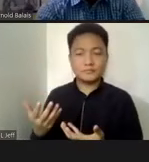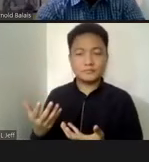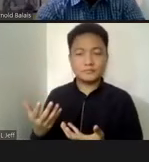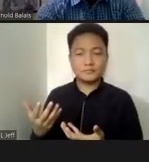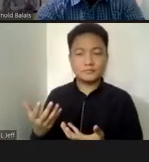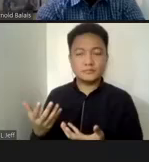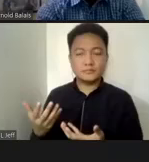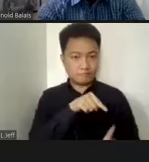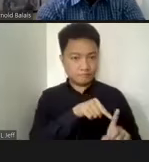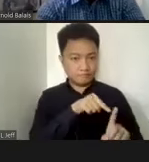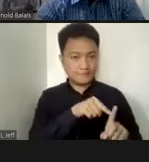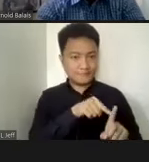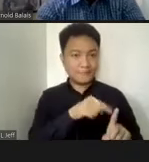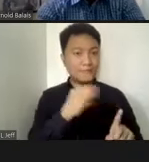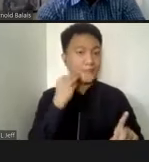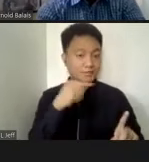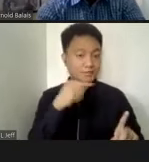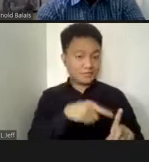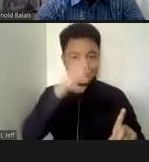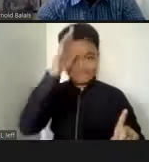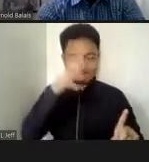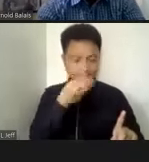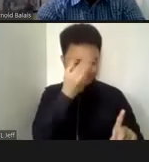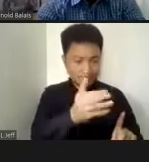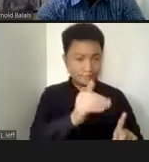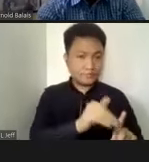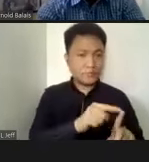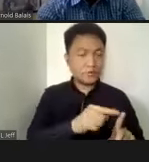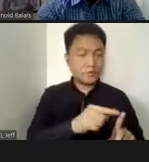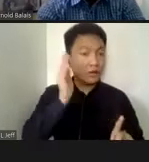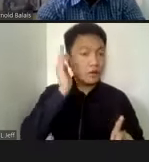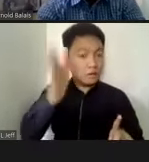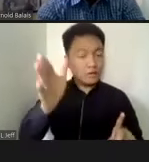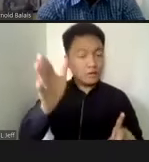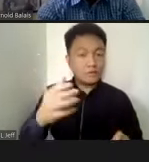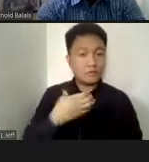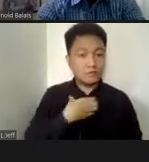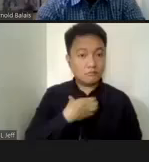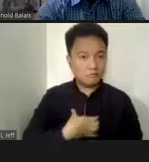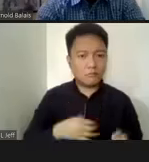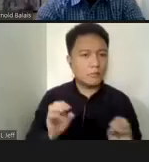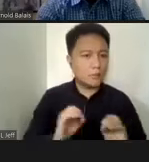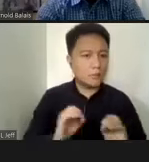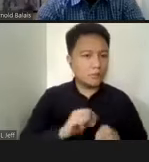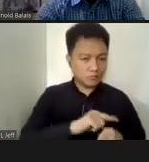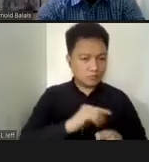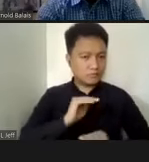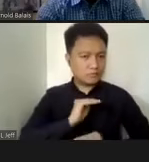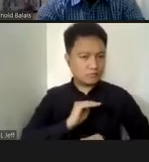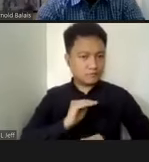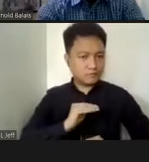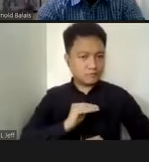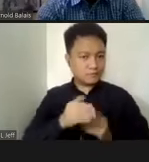next meal, is already a blessing in itself. And that reason